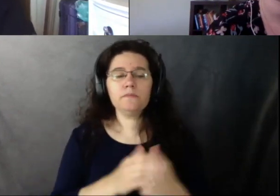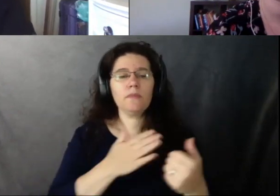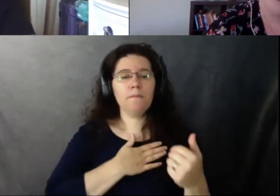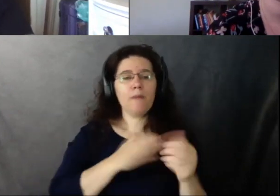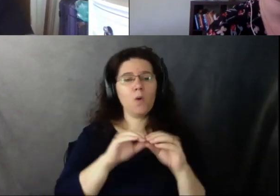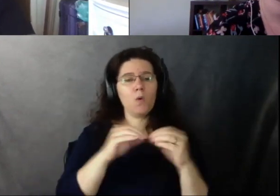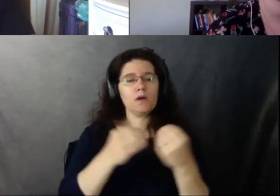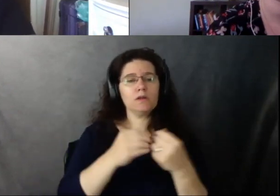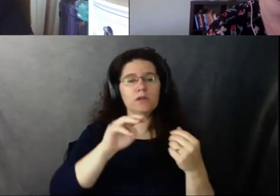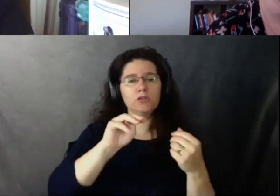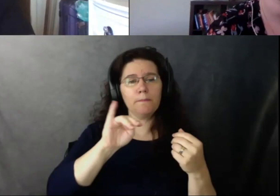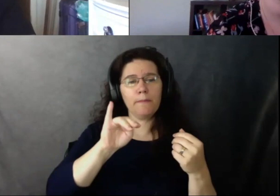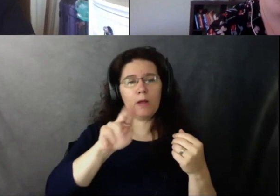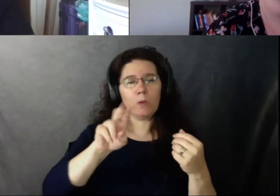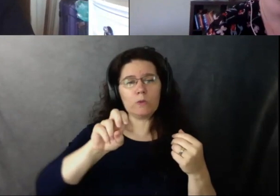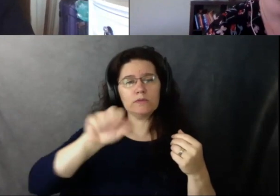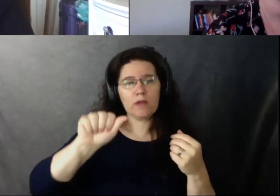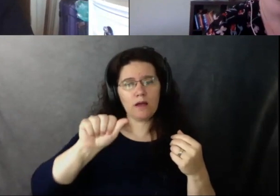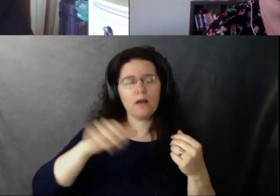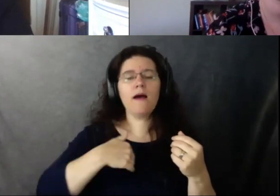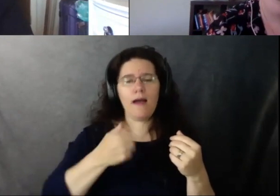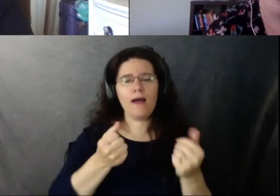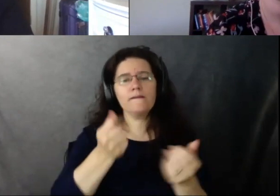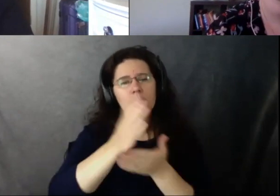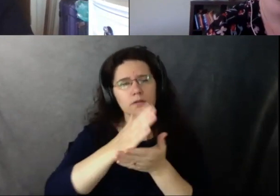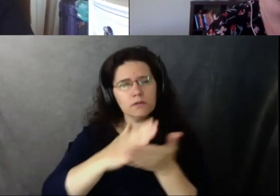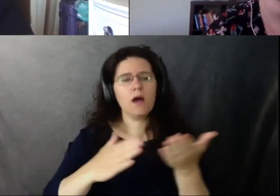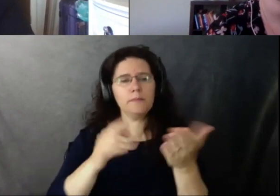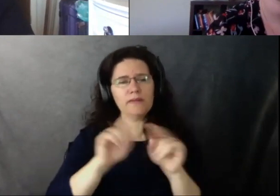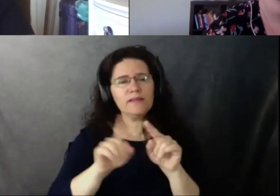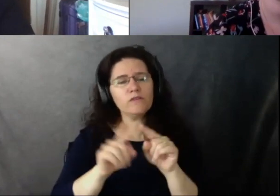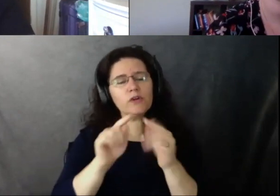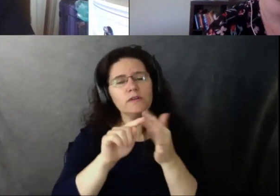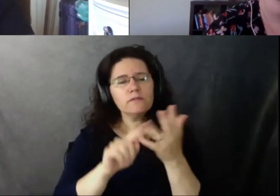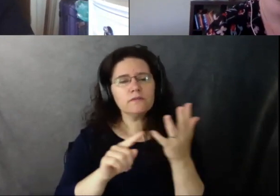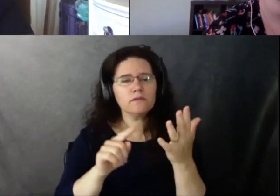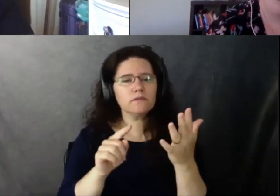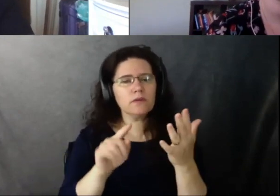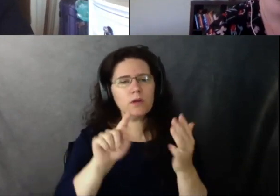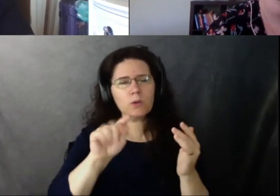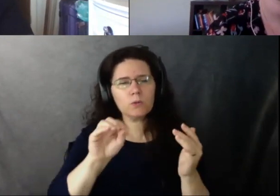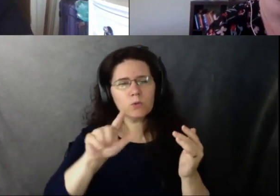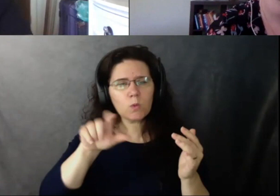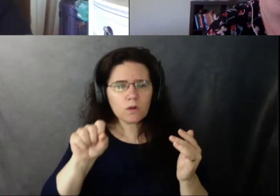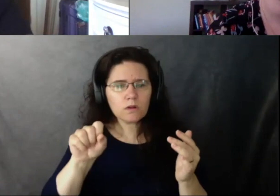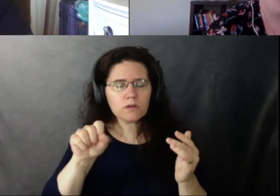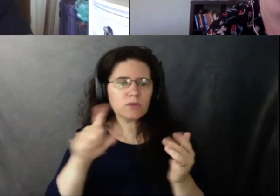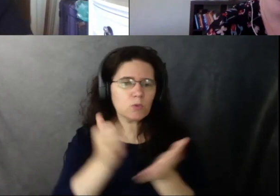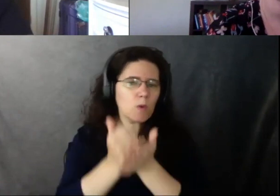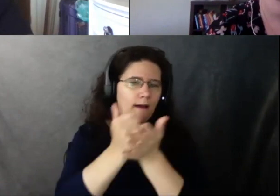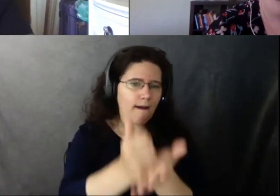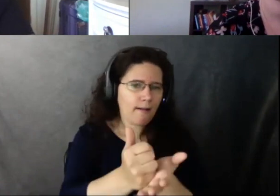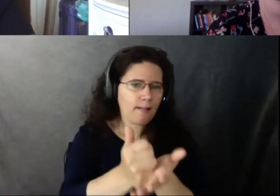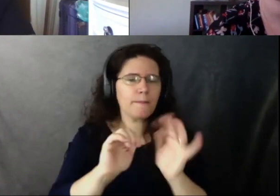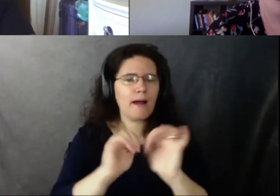perhaps look into in terms of making virtual events accessible, or